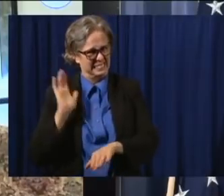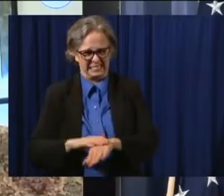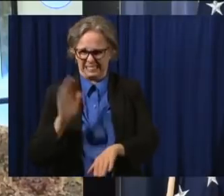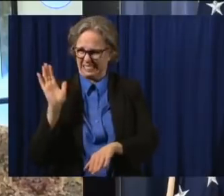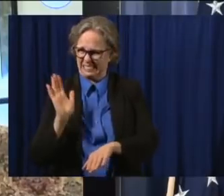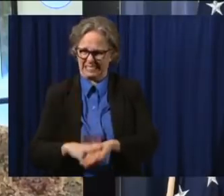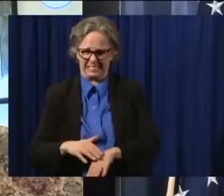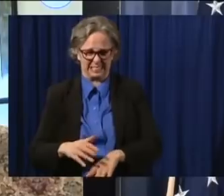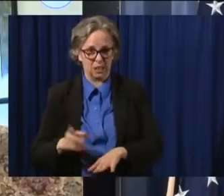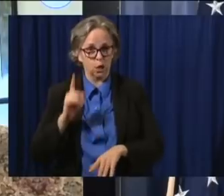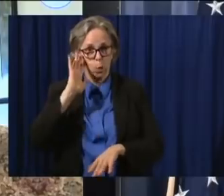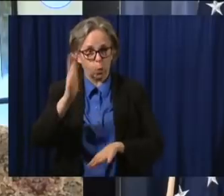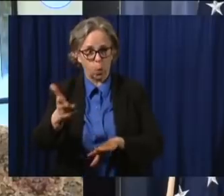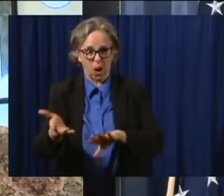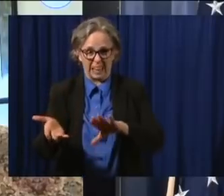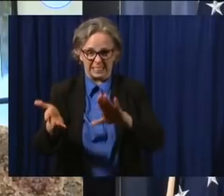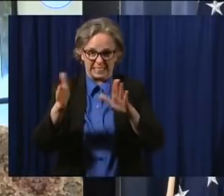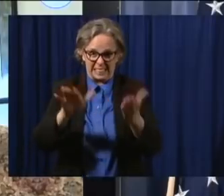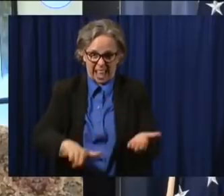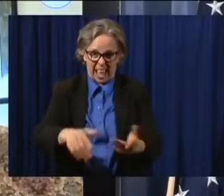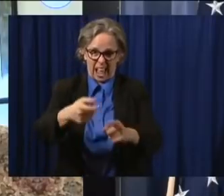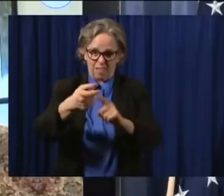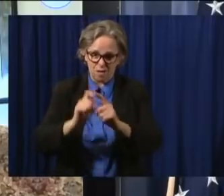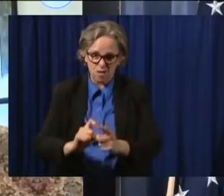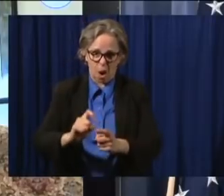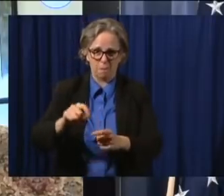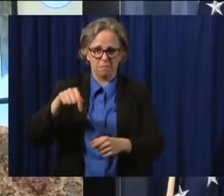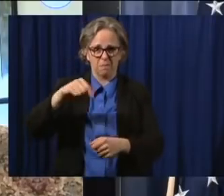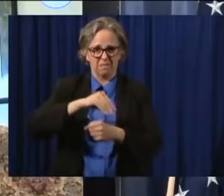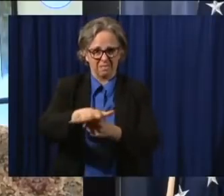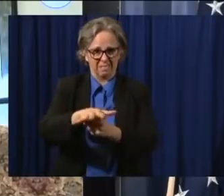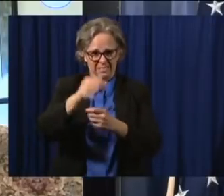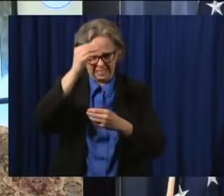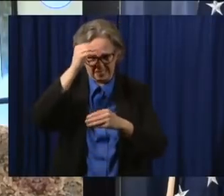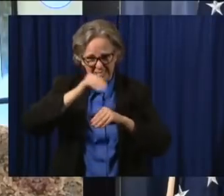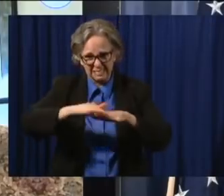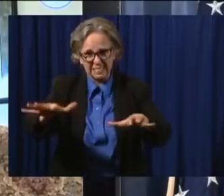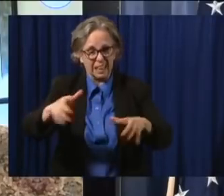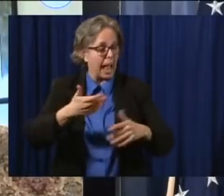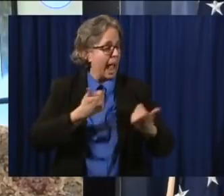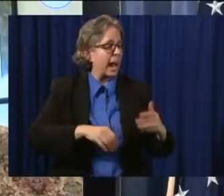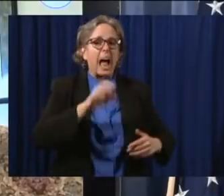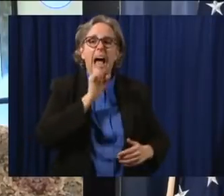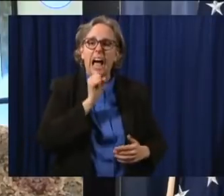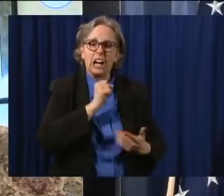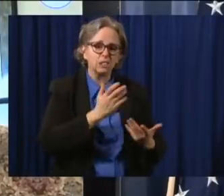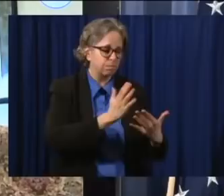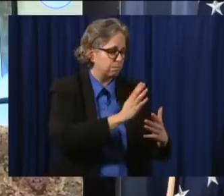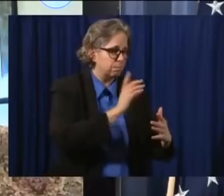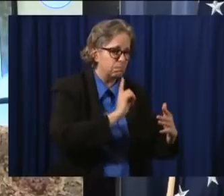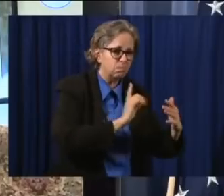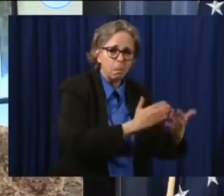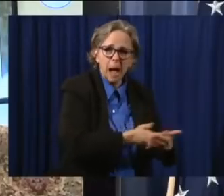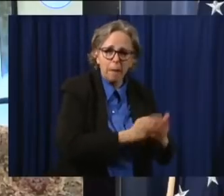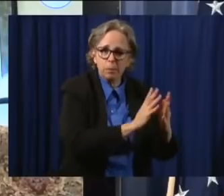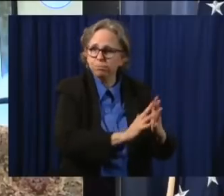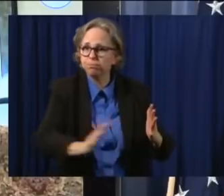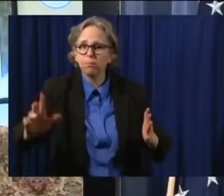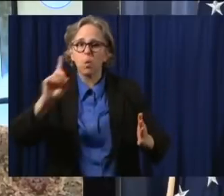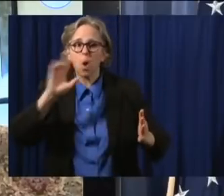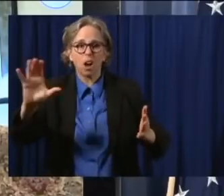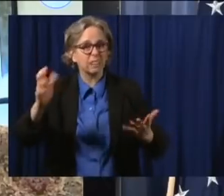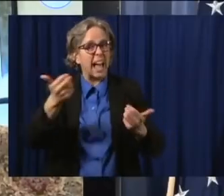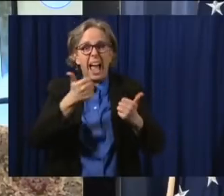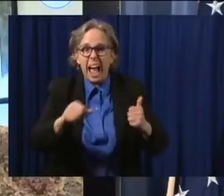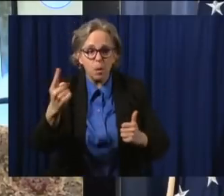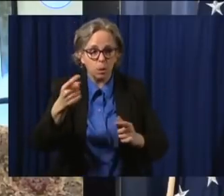from infancy to over 100. So any of us are susceptible. And I'm not on any medications, no blood